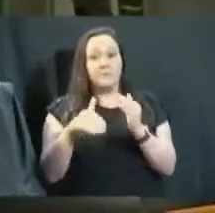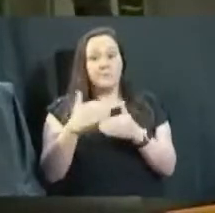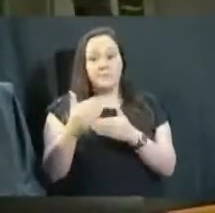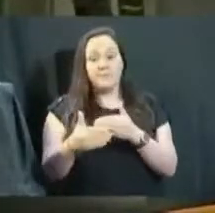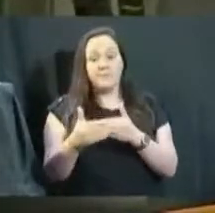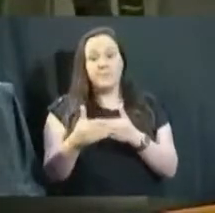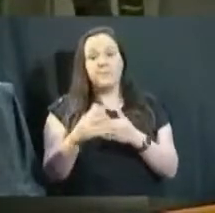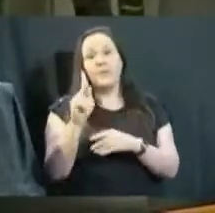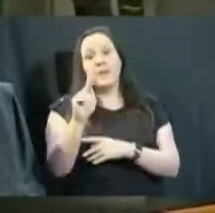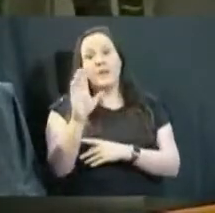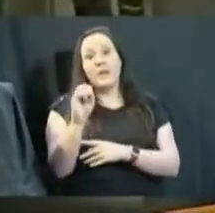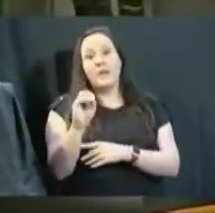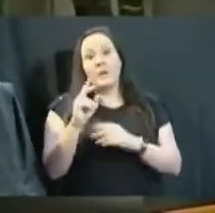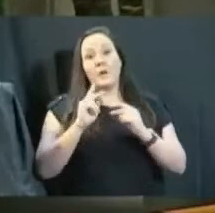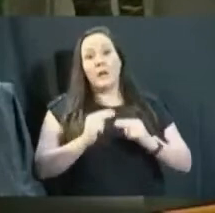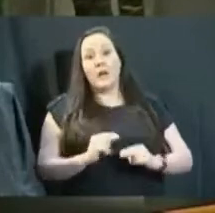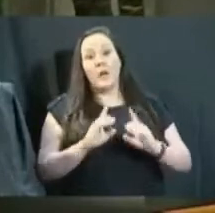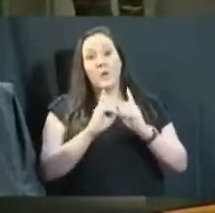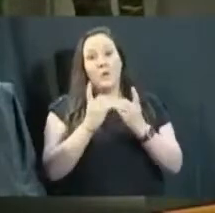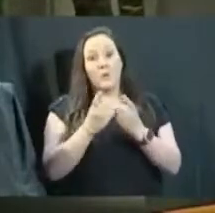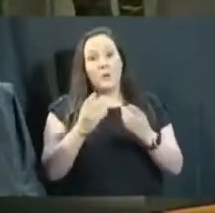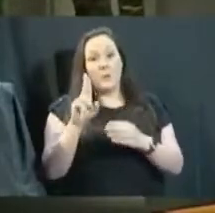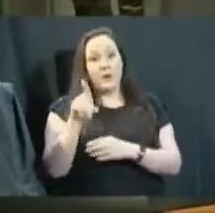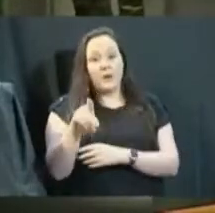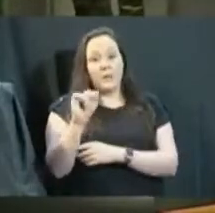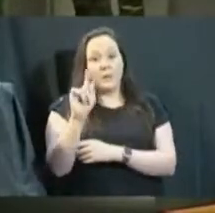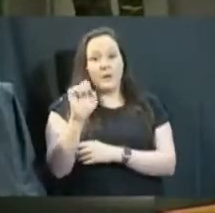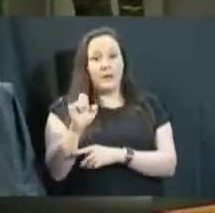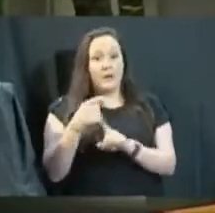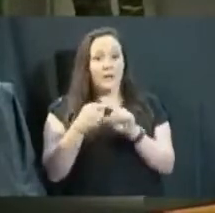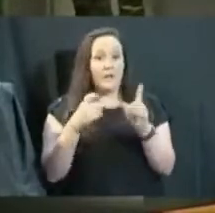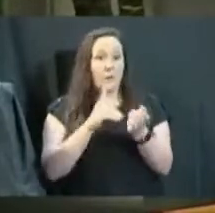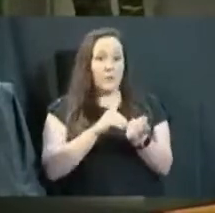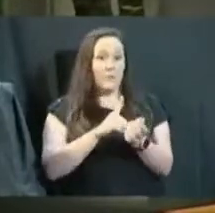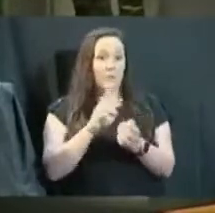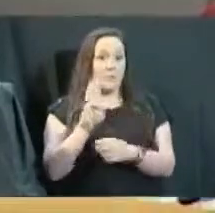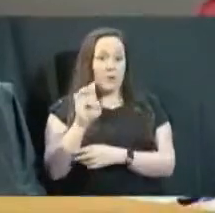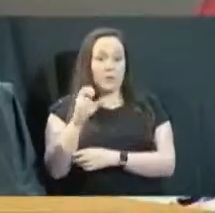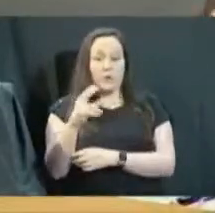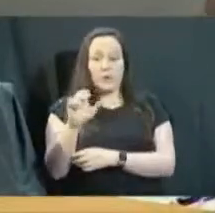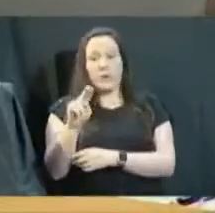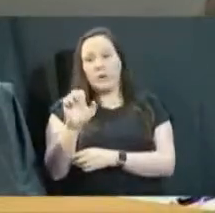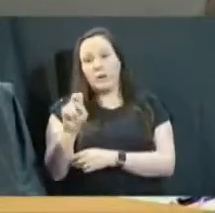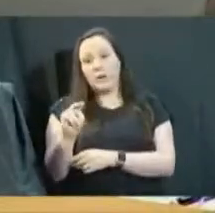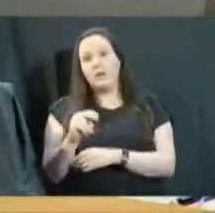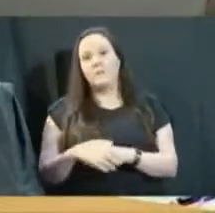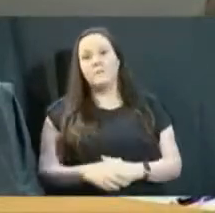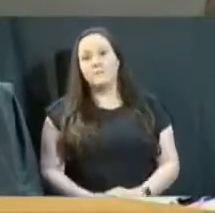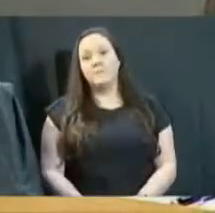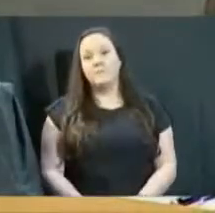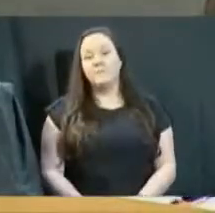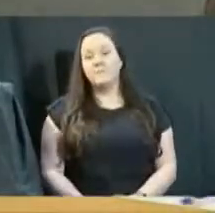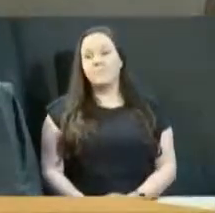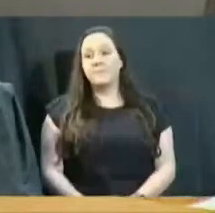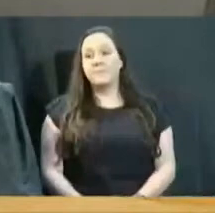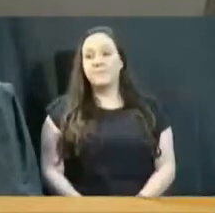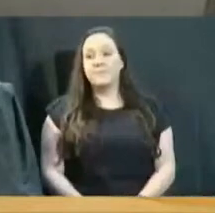up is the Knox County Health Department update from Dr. Buchanan. Thank you.